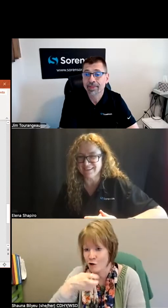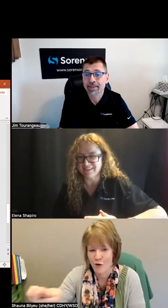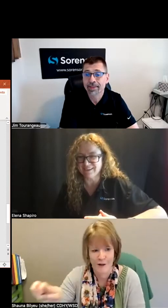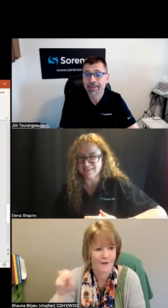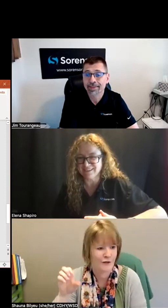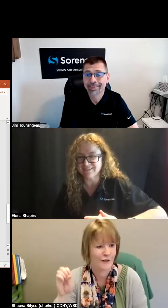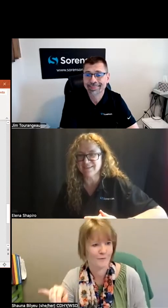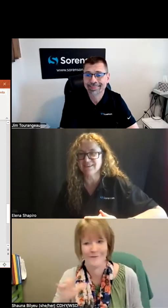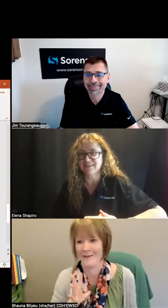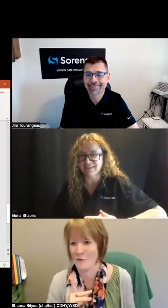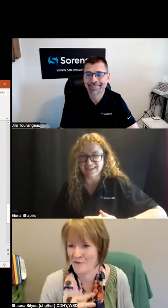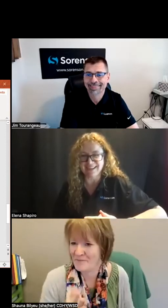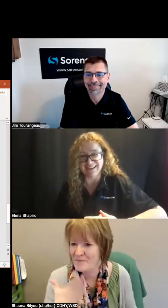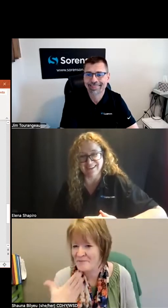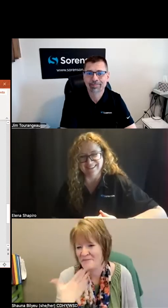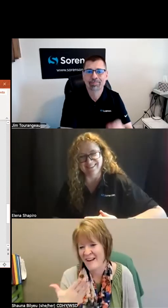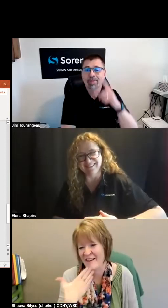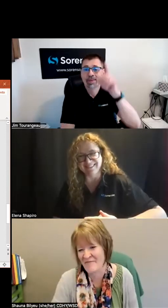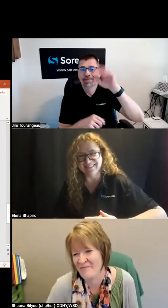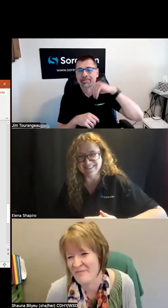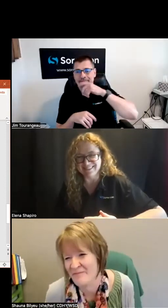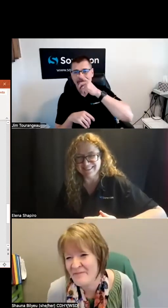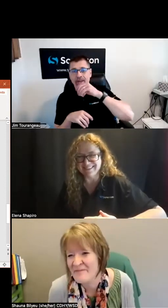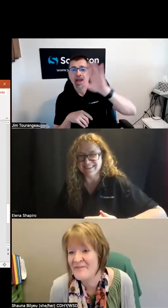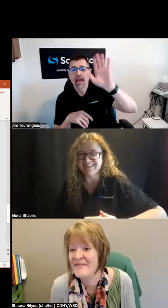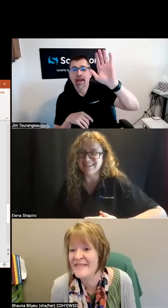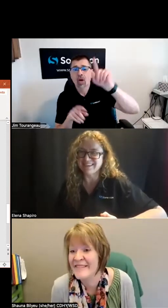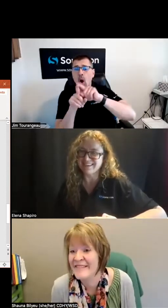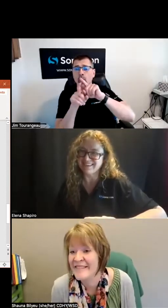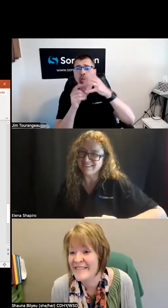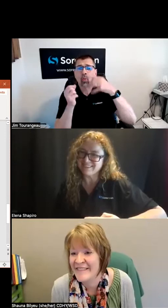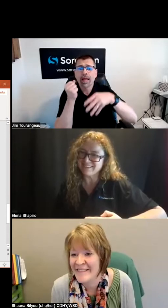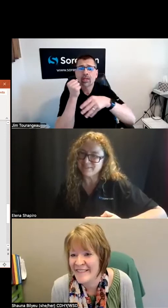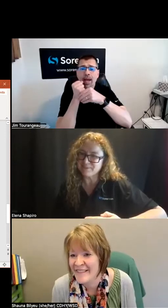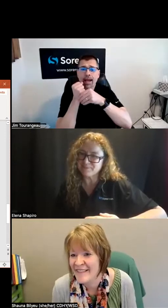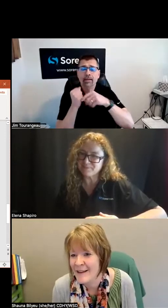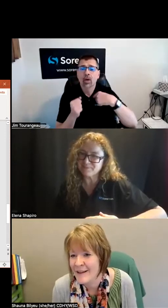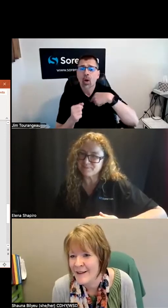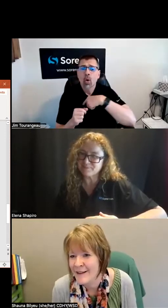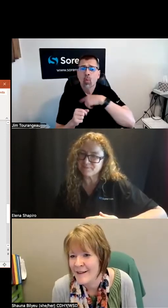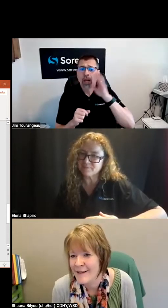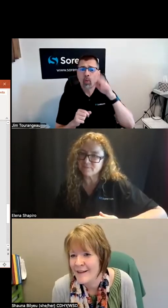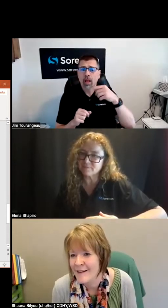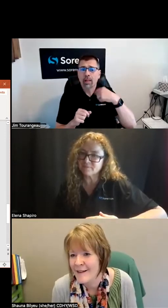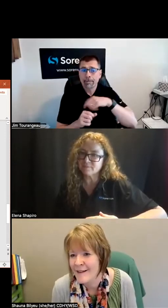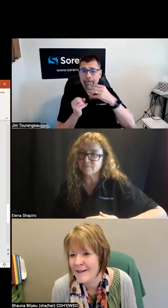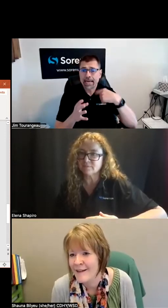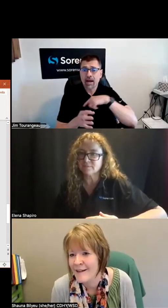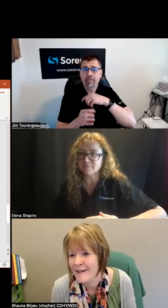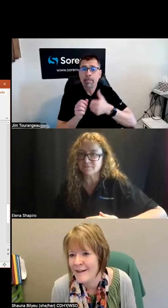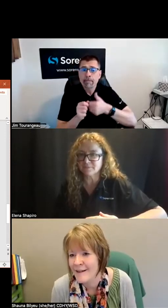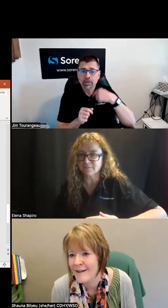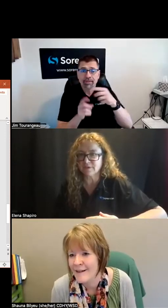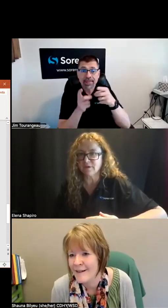technology. I didn't know about the call transfer, so very cool to learn about that. Jim's adding, I just wanted to mention as